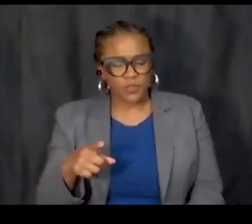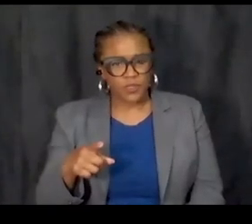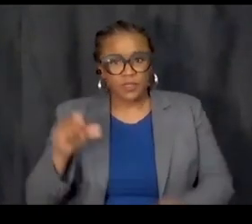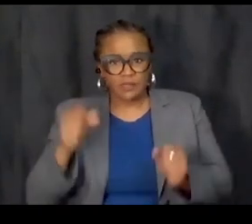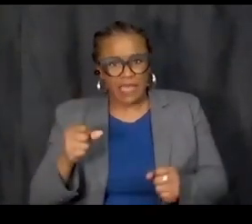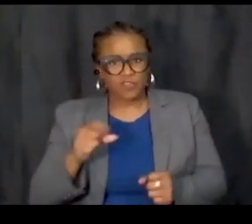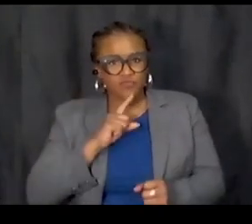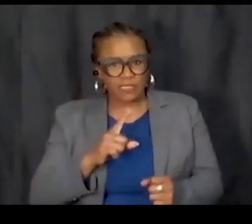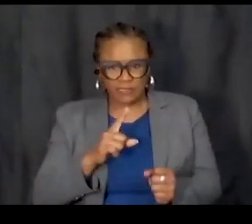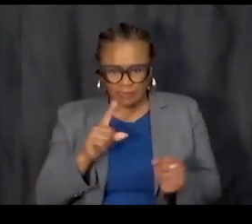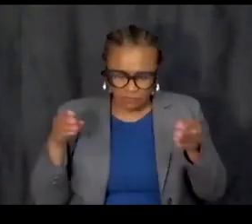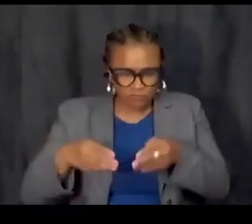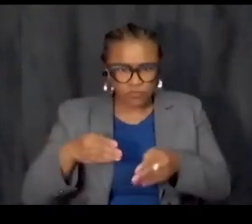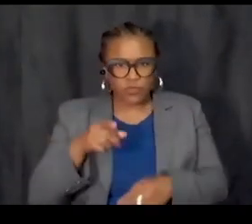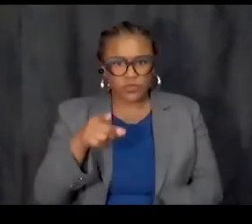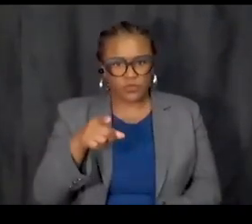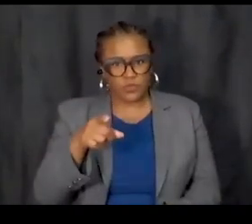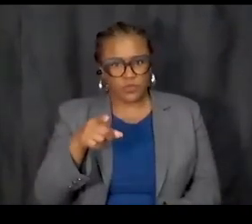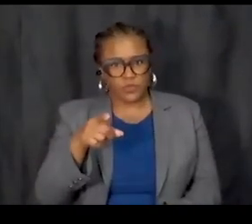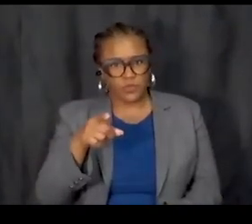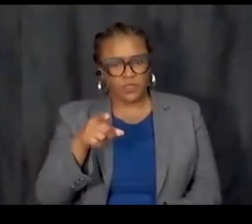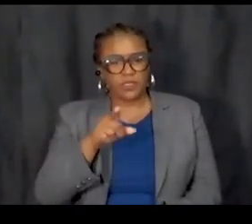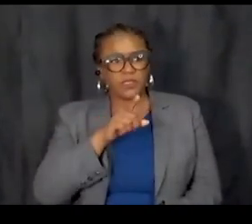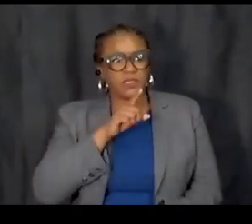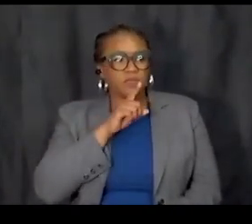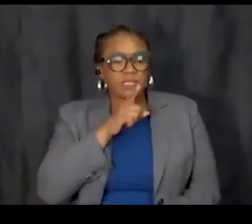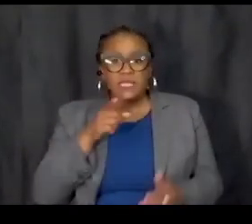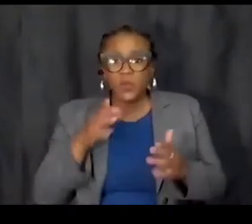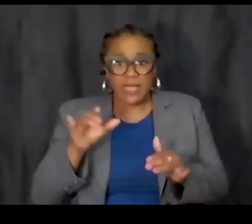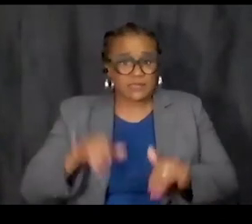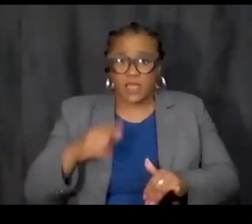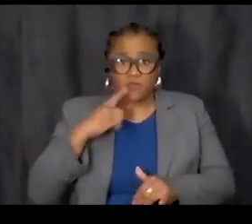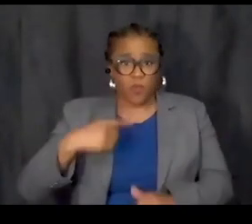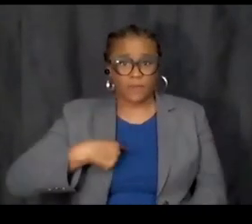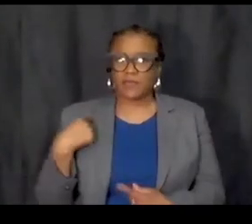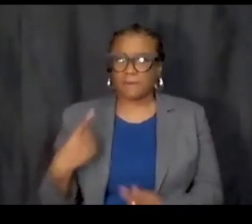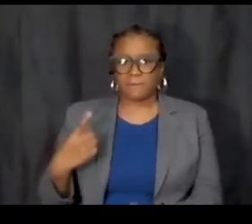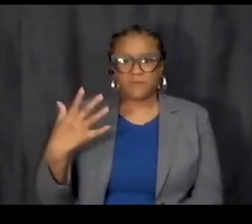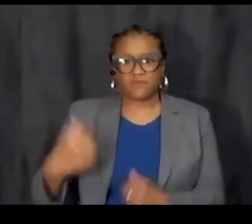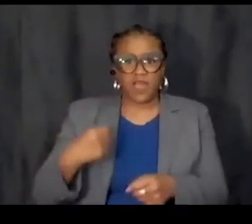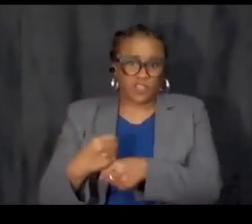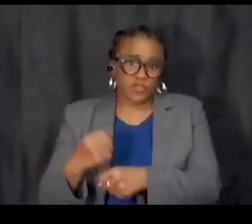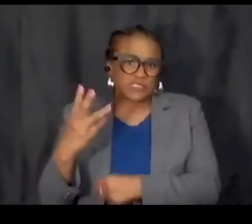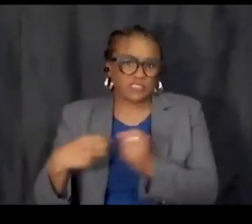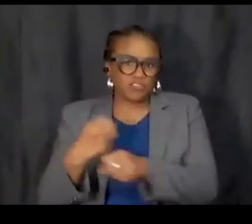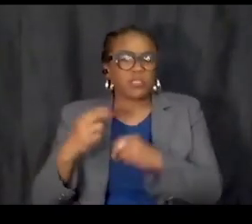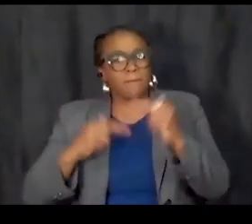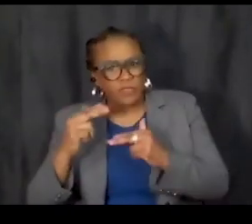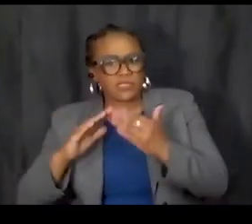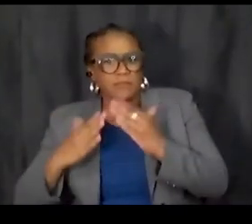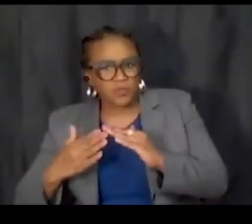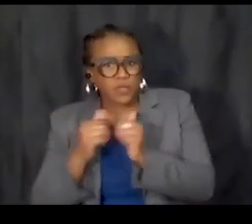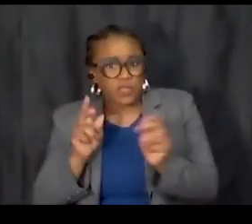a way that that it has for me in the last 5 or 6 years, building community with people like Khadijah who